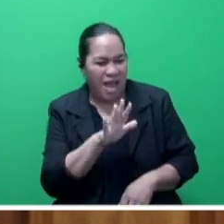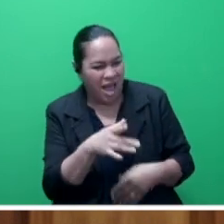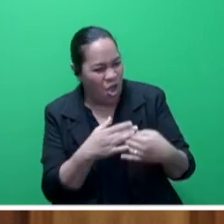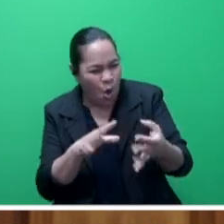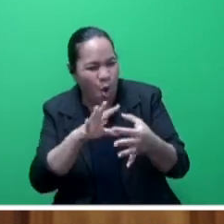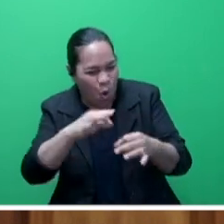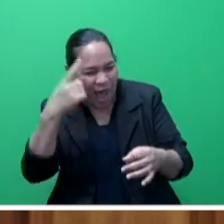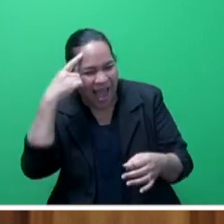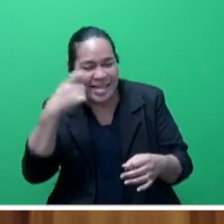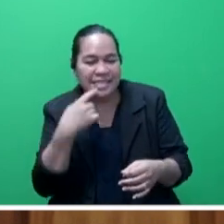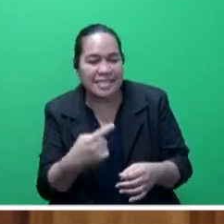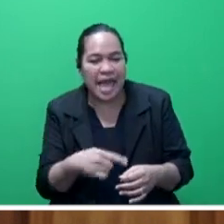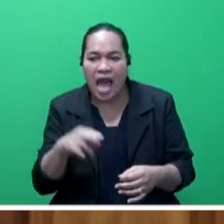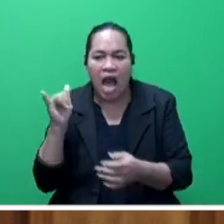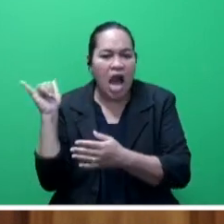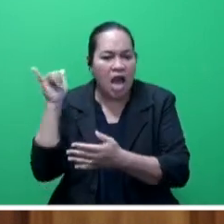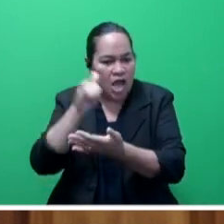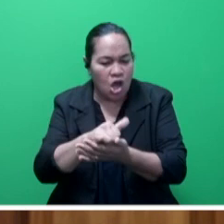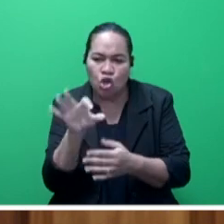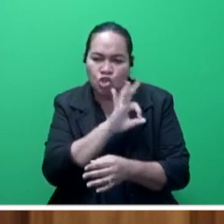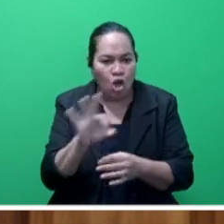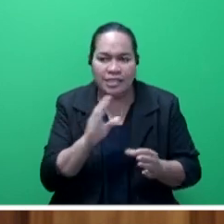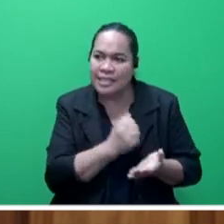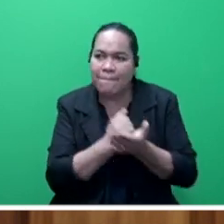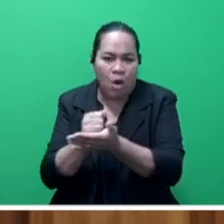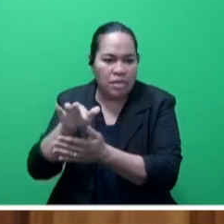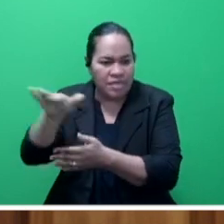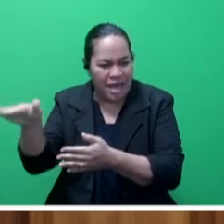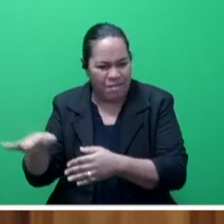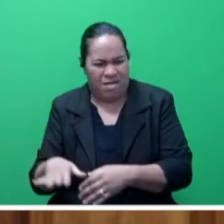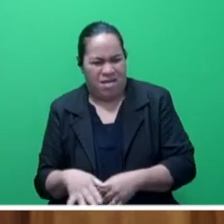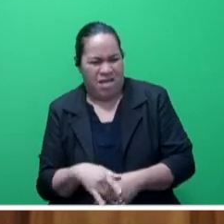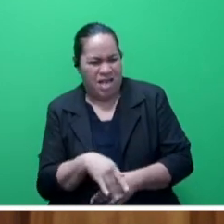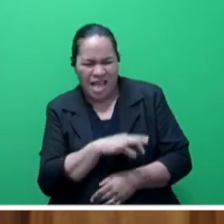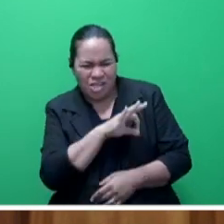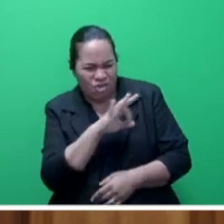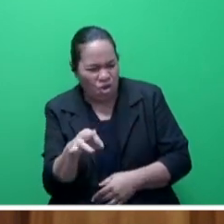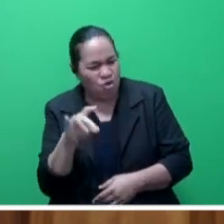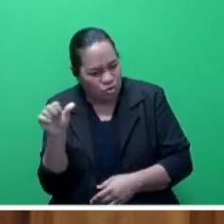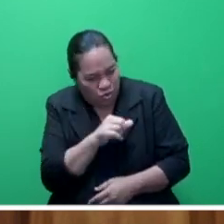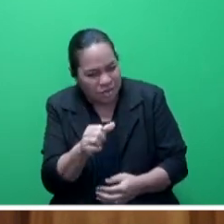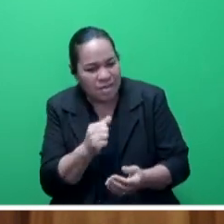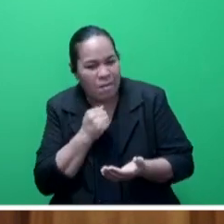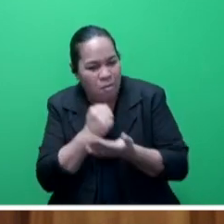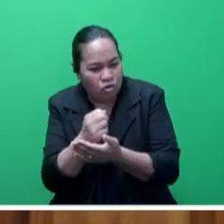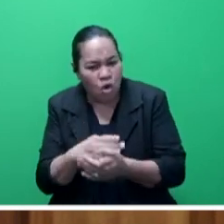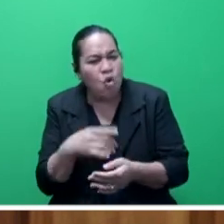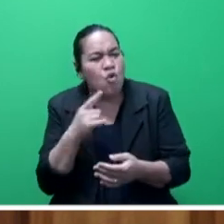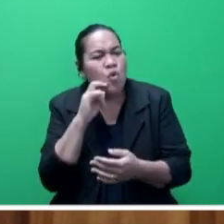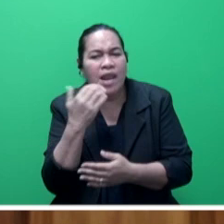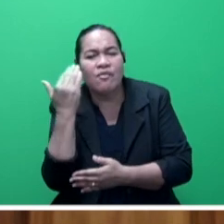idea that our national airlines shouldn't be supported. Actually, that's very unpatriotic, Honourable Speaker. Who we were going to